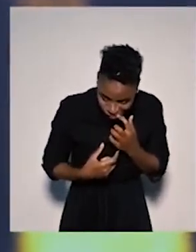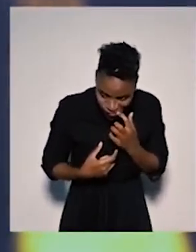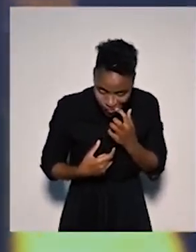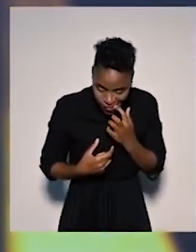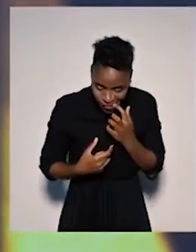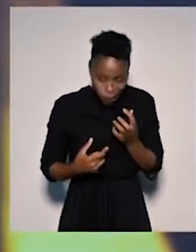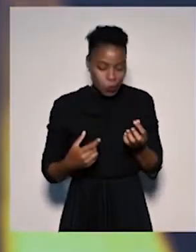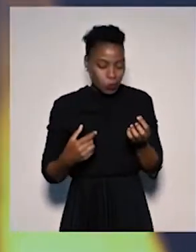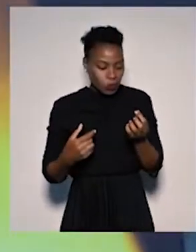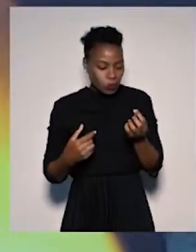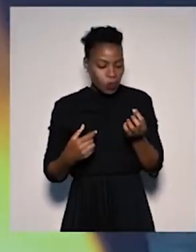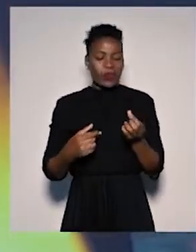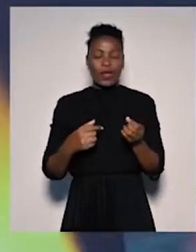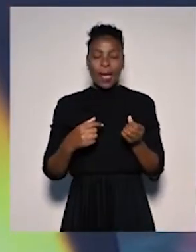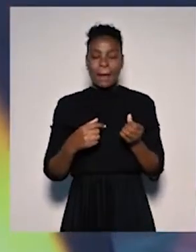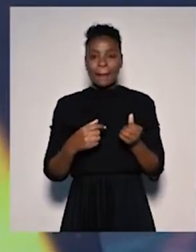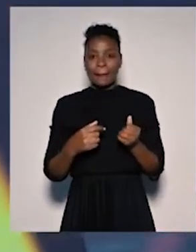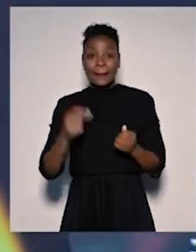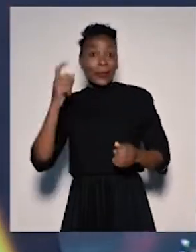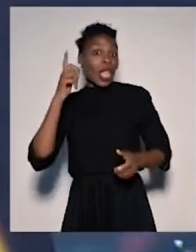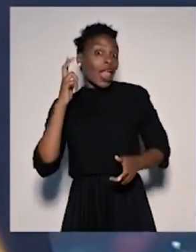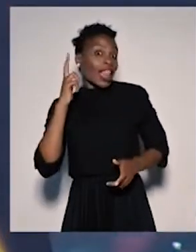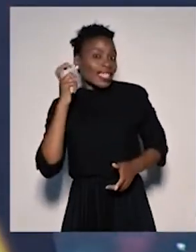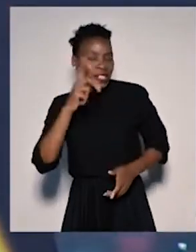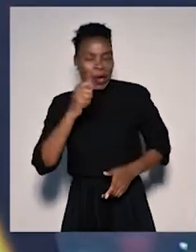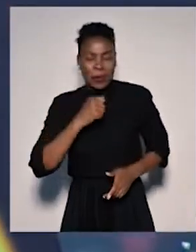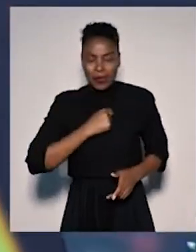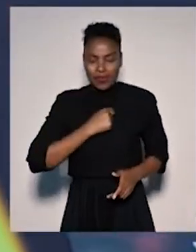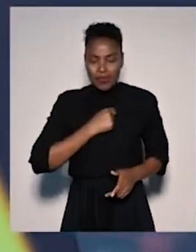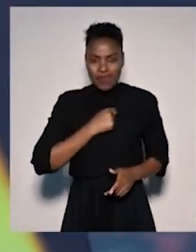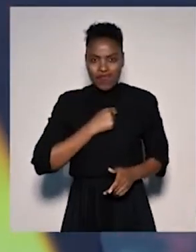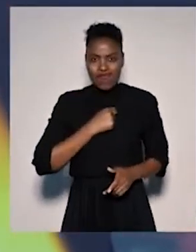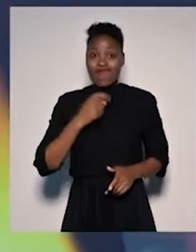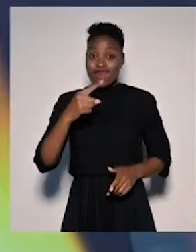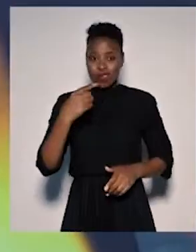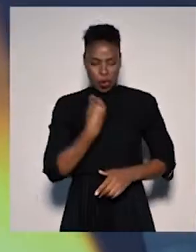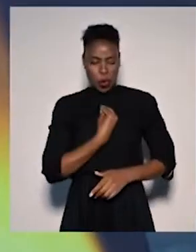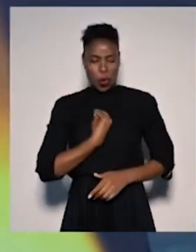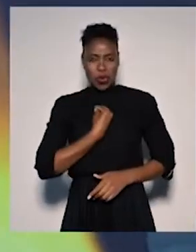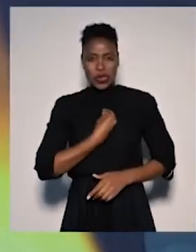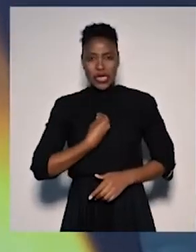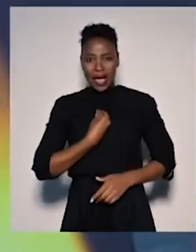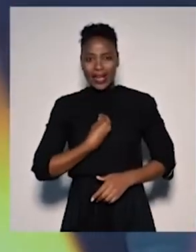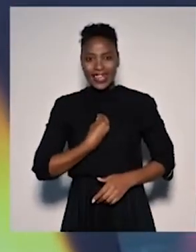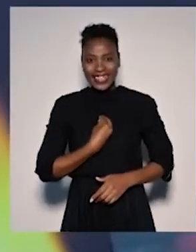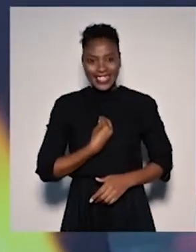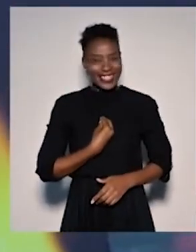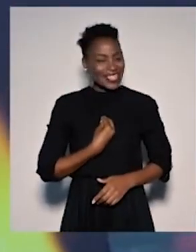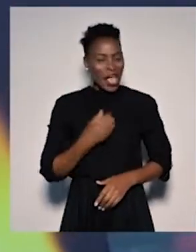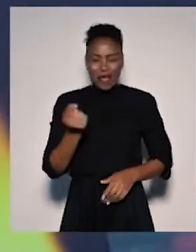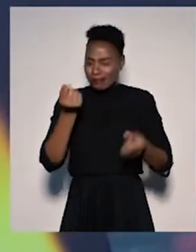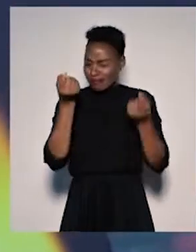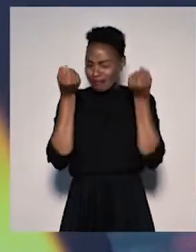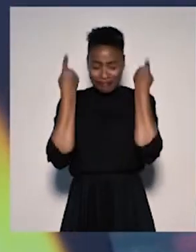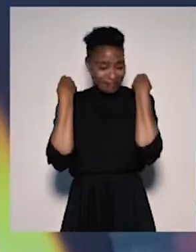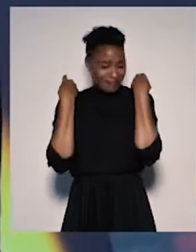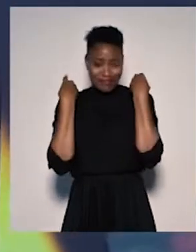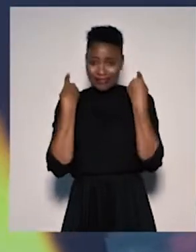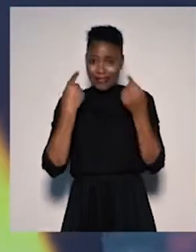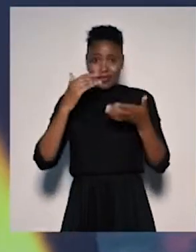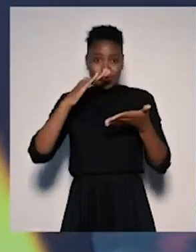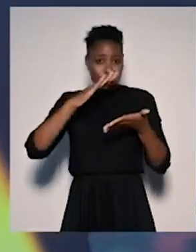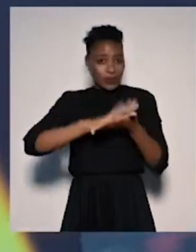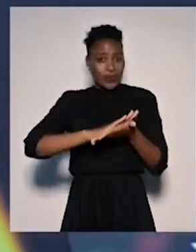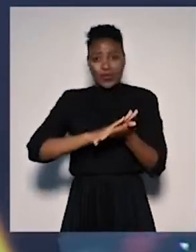listen, Basala, because listen to me. When you are young, you don't understand the damage you're